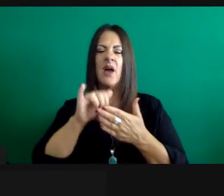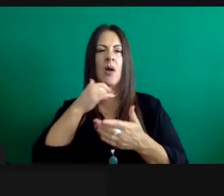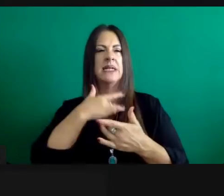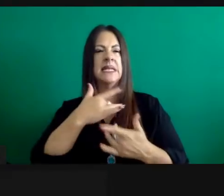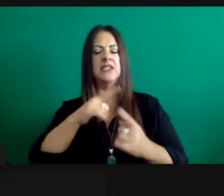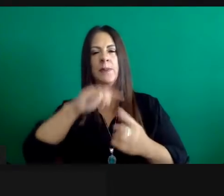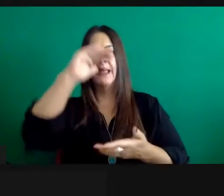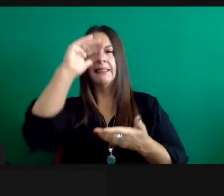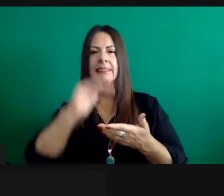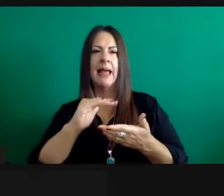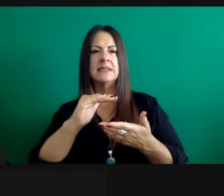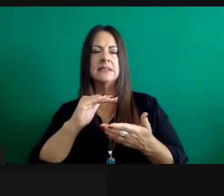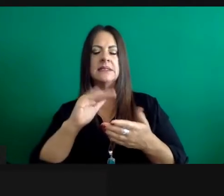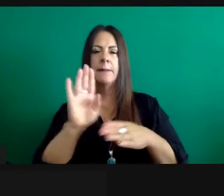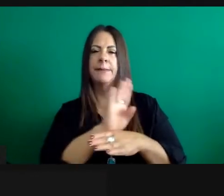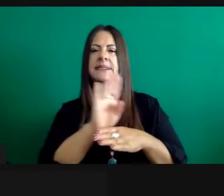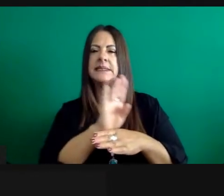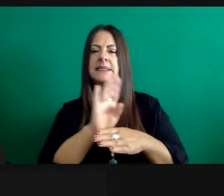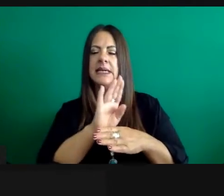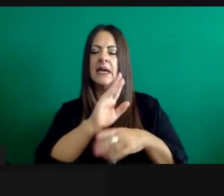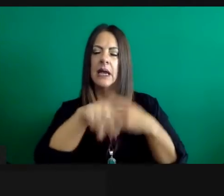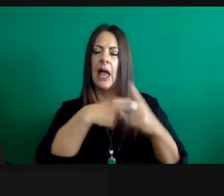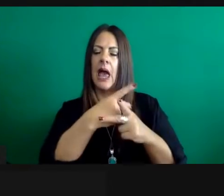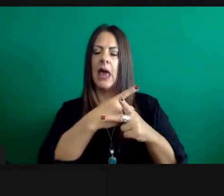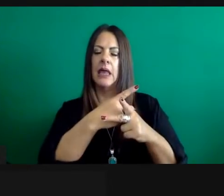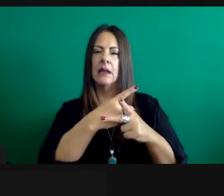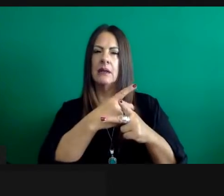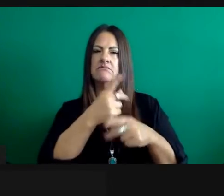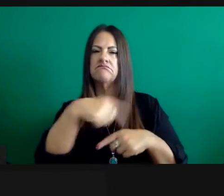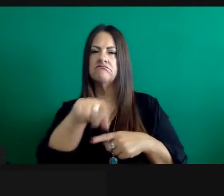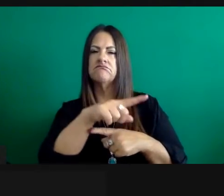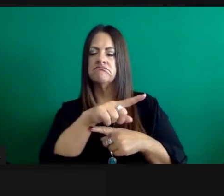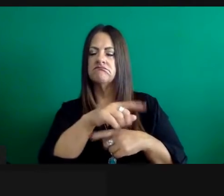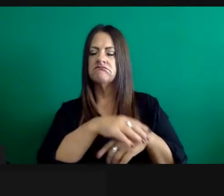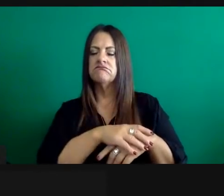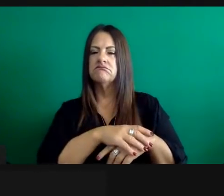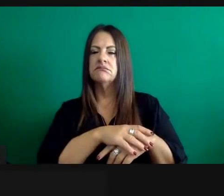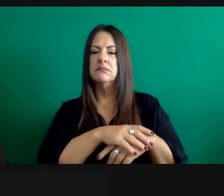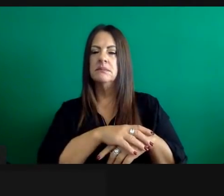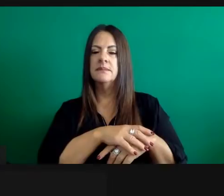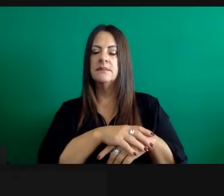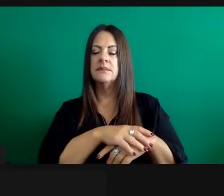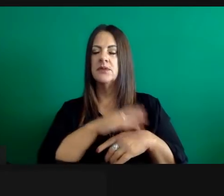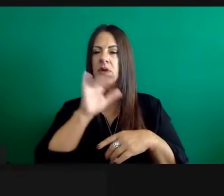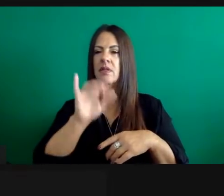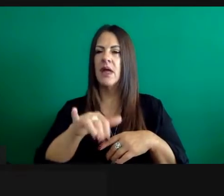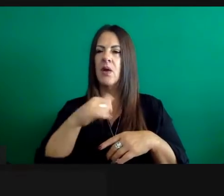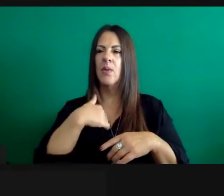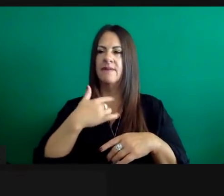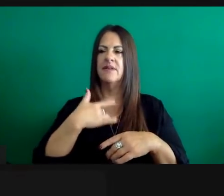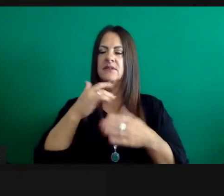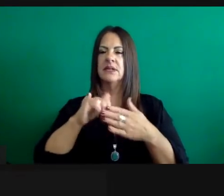populated stores. And our hope is that that's what we'll see over what is a critical period,